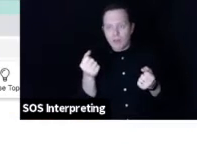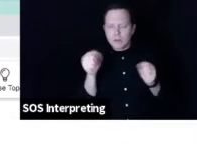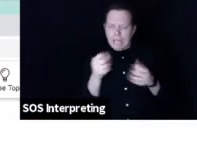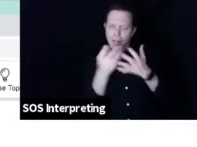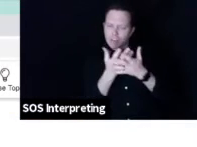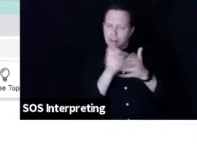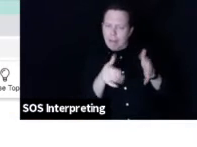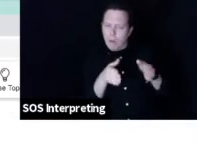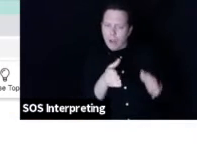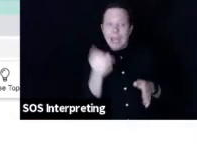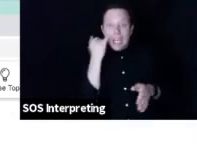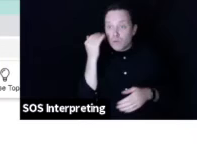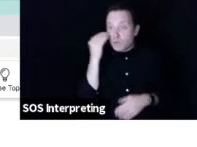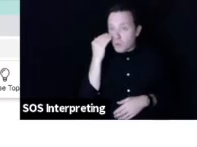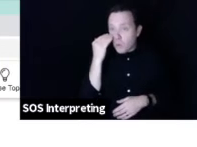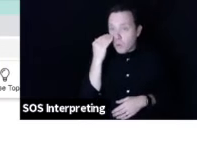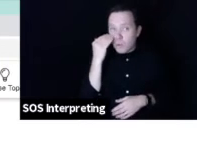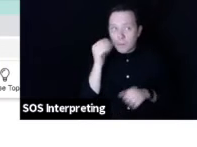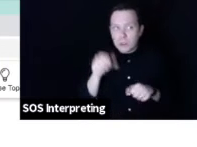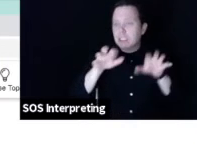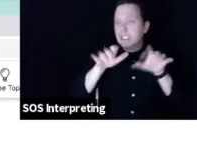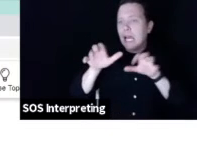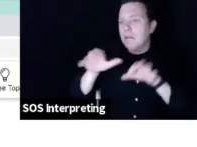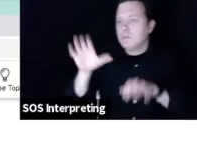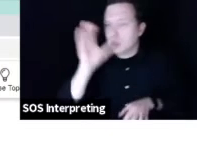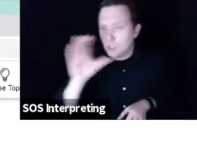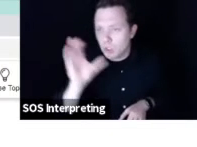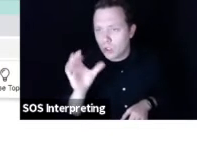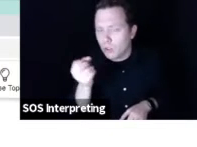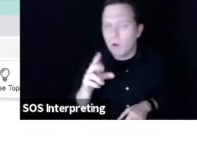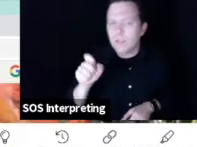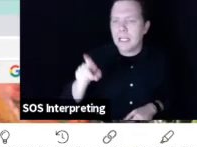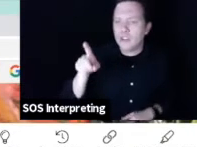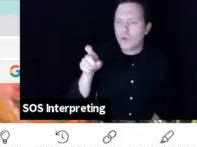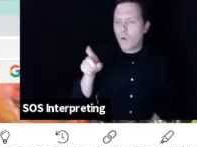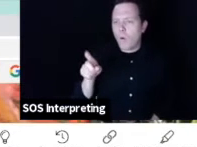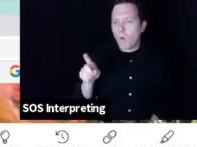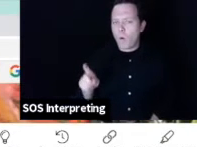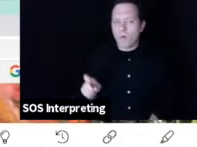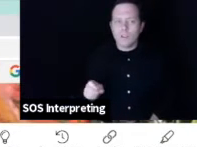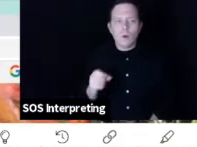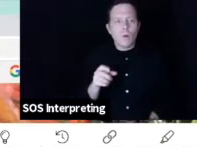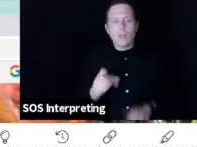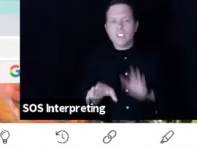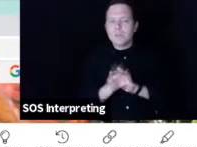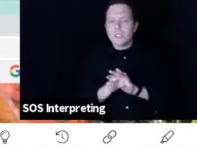for, you can search it or you can scroll to find it. So let's go with diabetes.